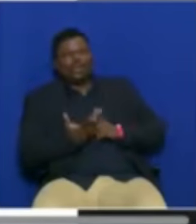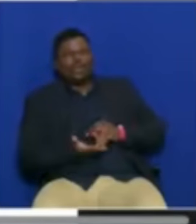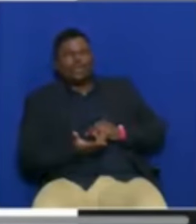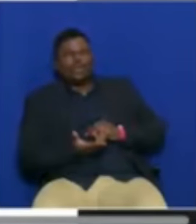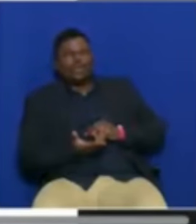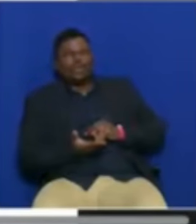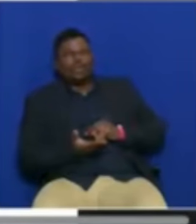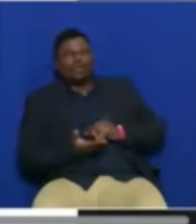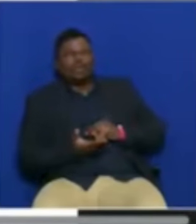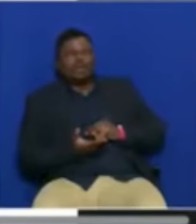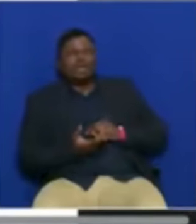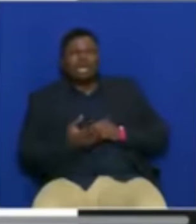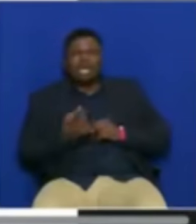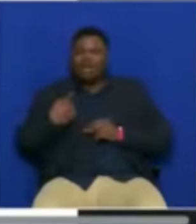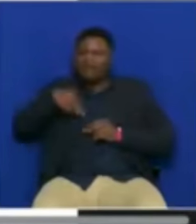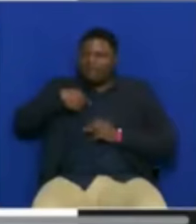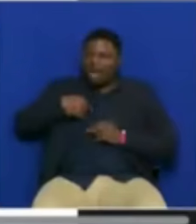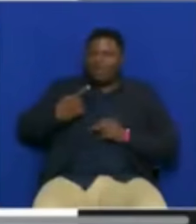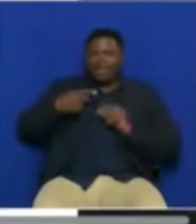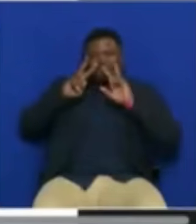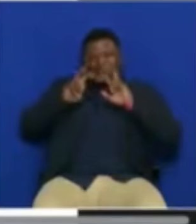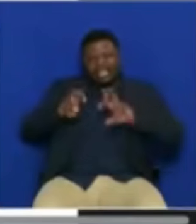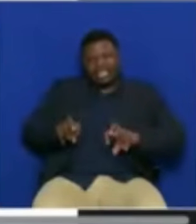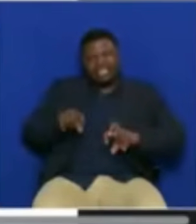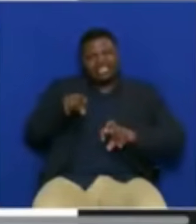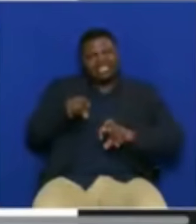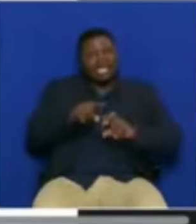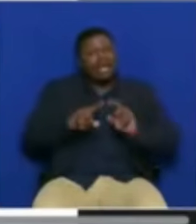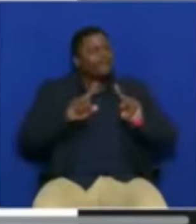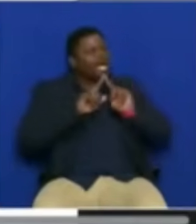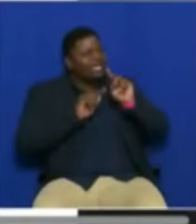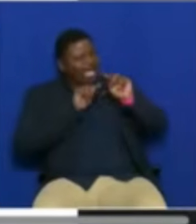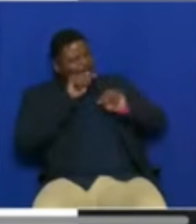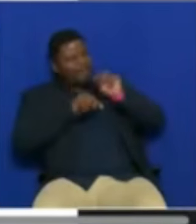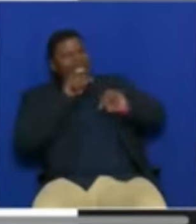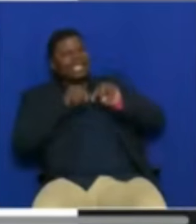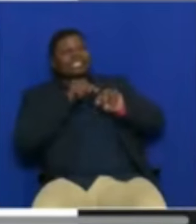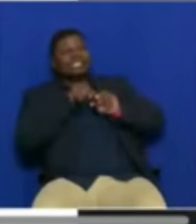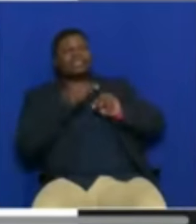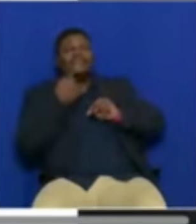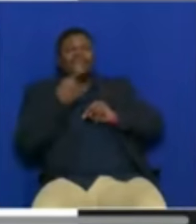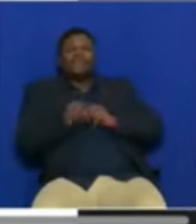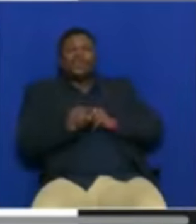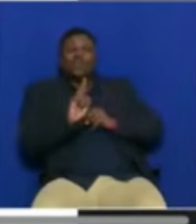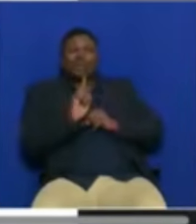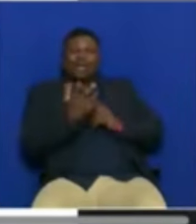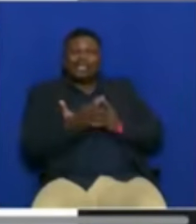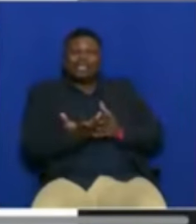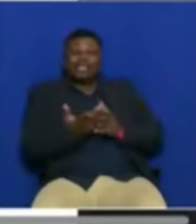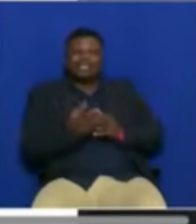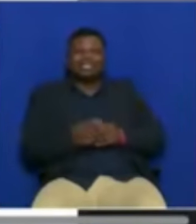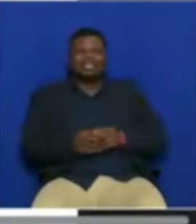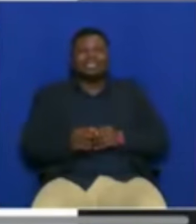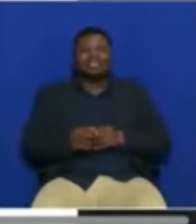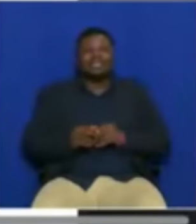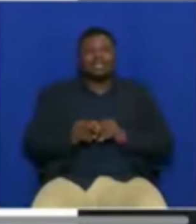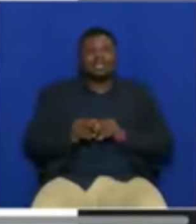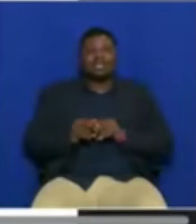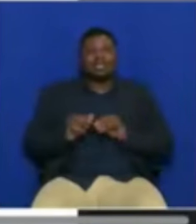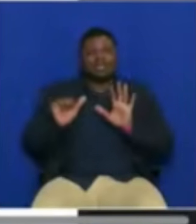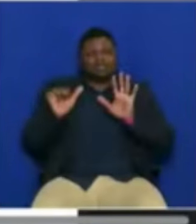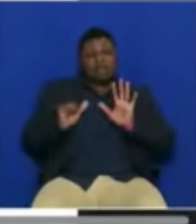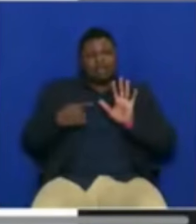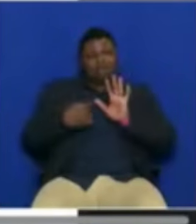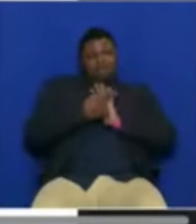How are they implicated? They are implicated in other matters linking to other crimes.